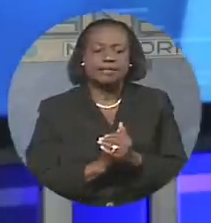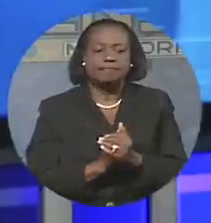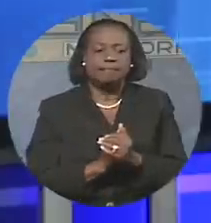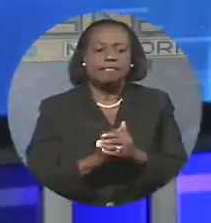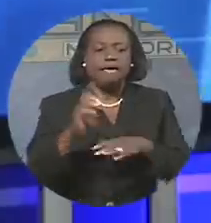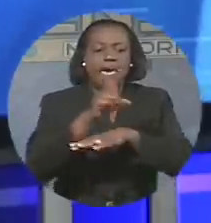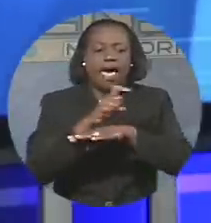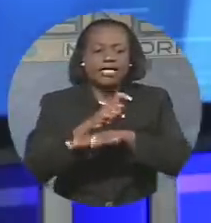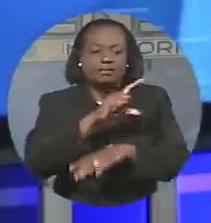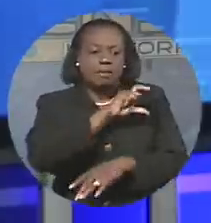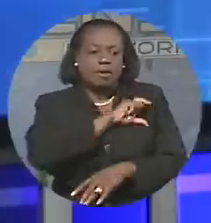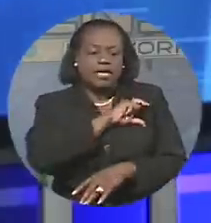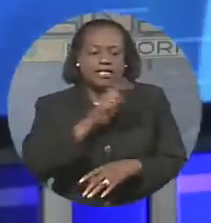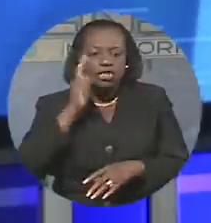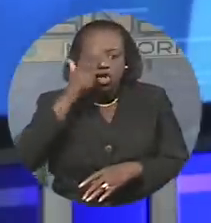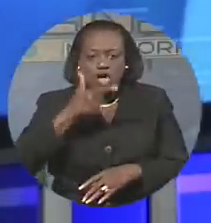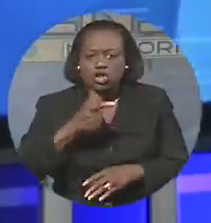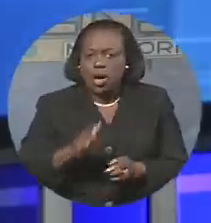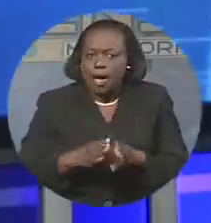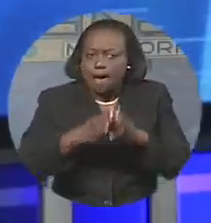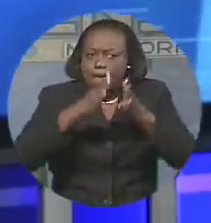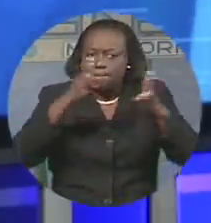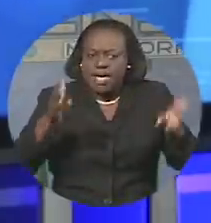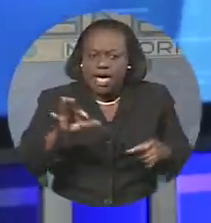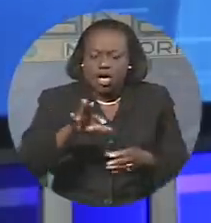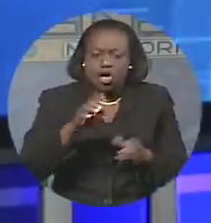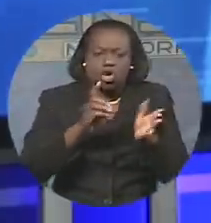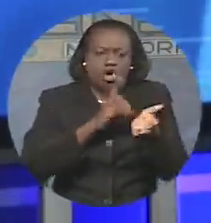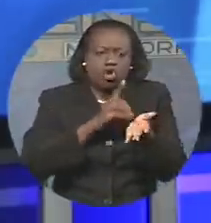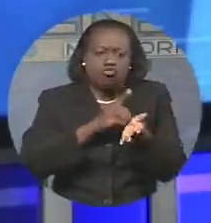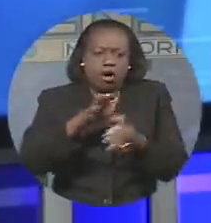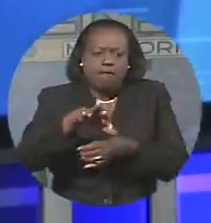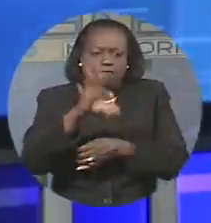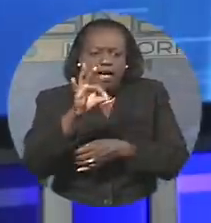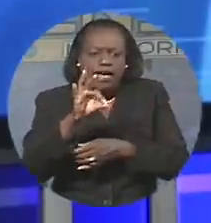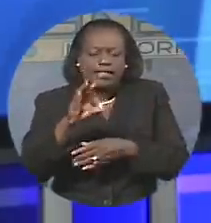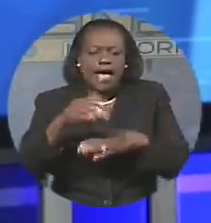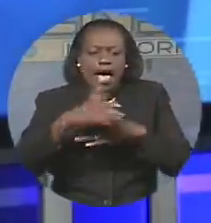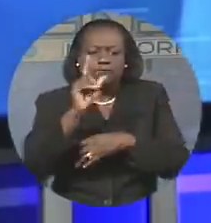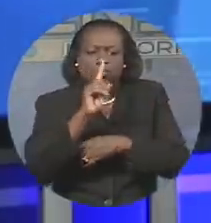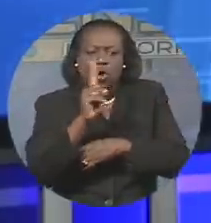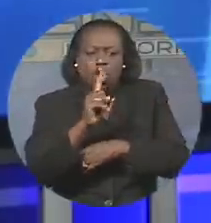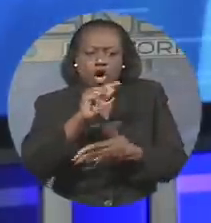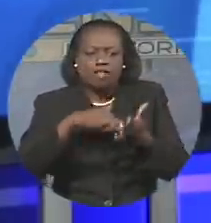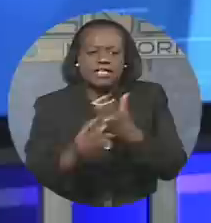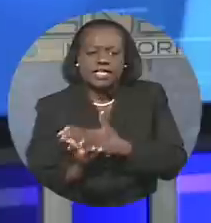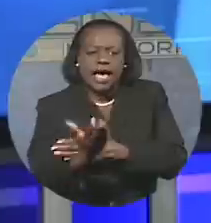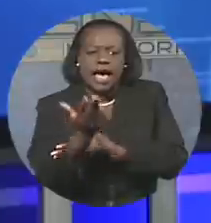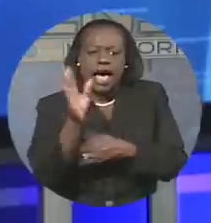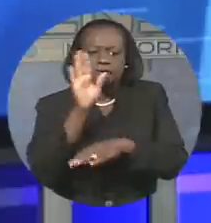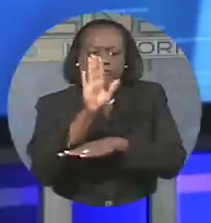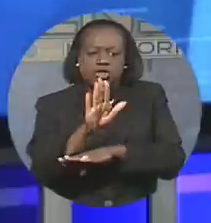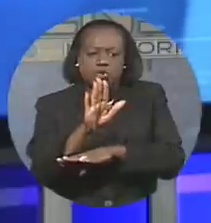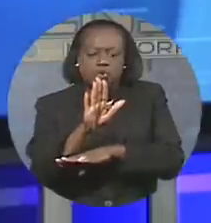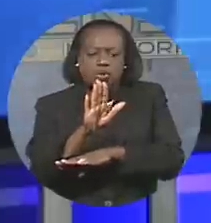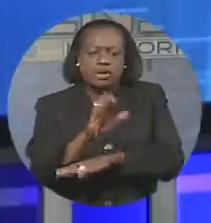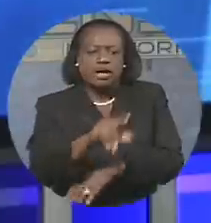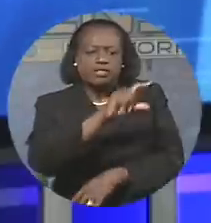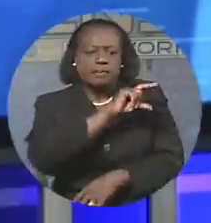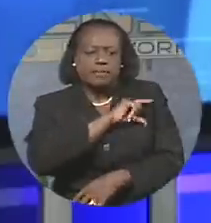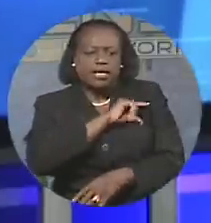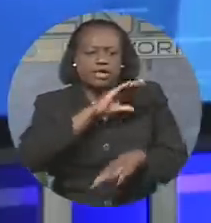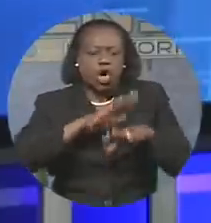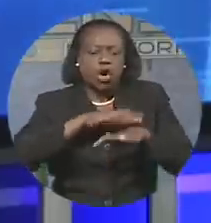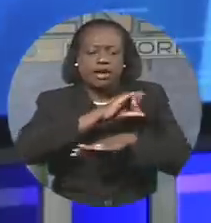Exuma police are looking into a huge drug find. Shortly after 1 o'clock this afternoon, police on the island, along with Drug Enforcement Unit